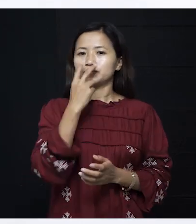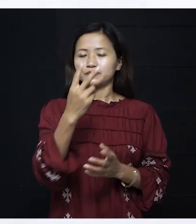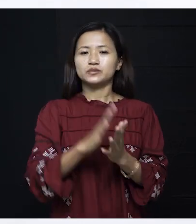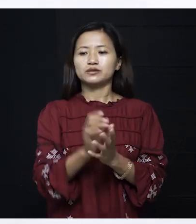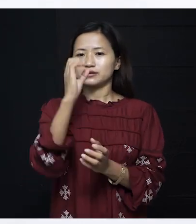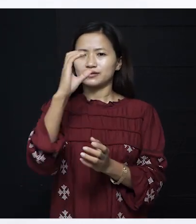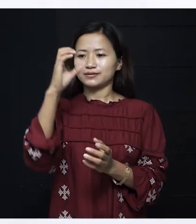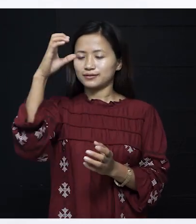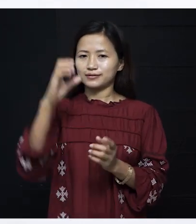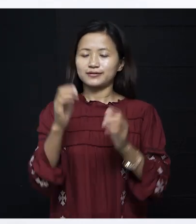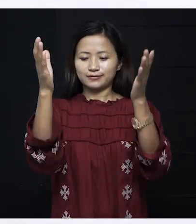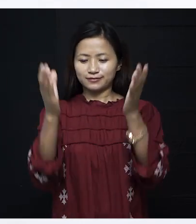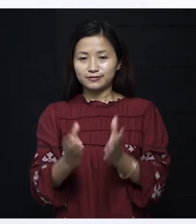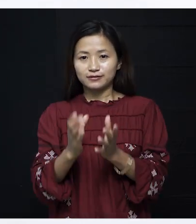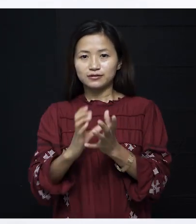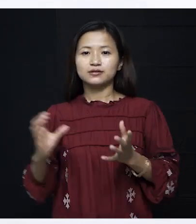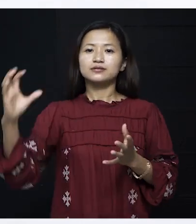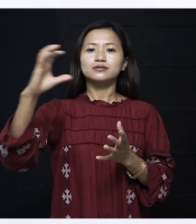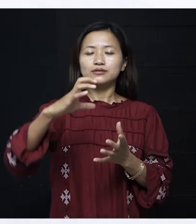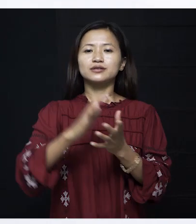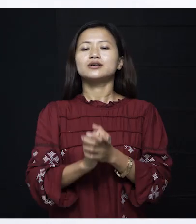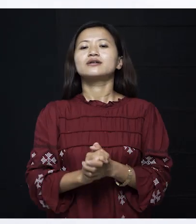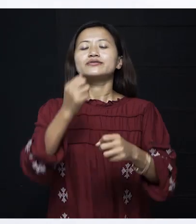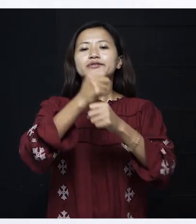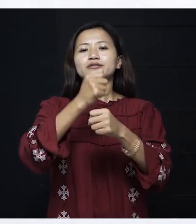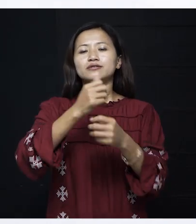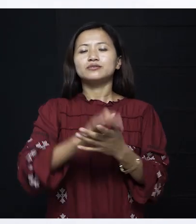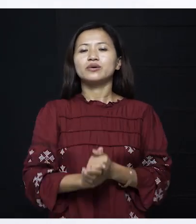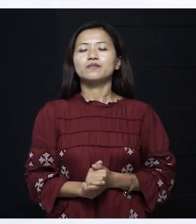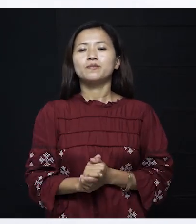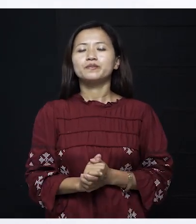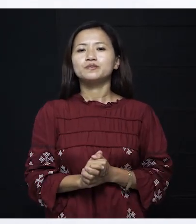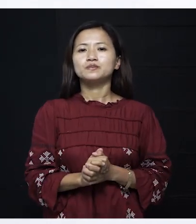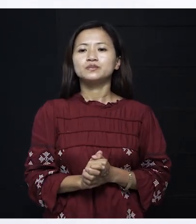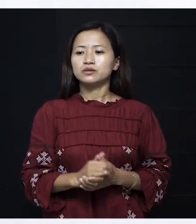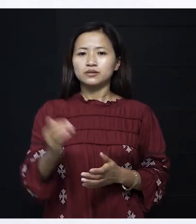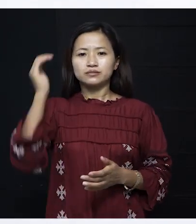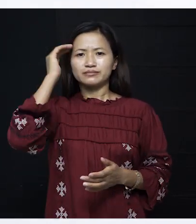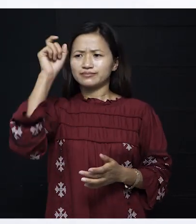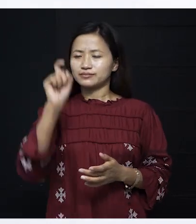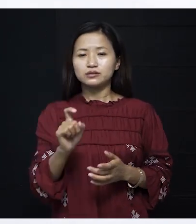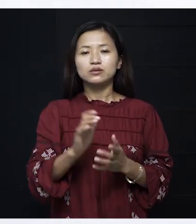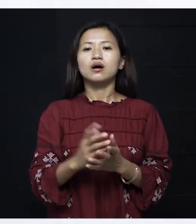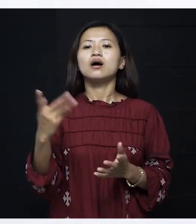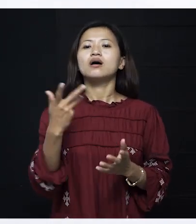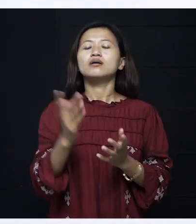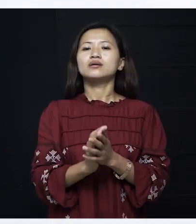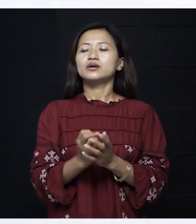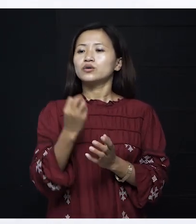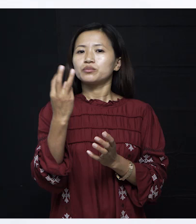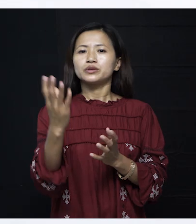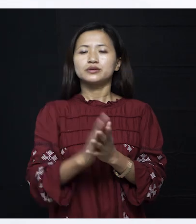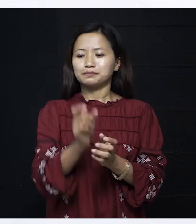at the country, okay, regarding a country or a government, okay, a government, they need to know about how many people